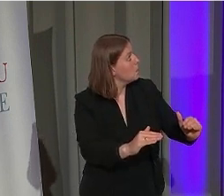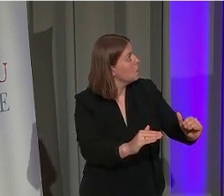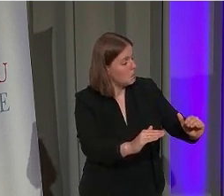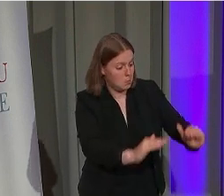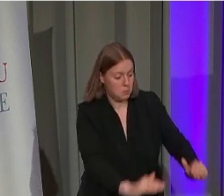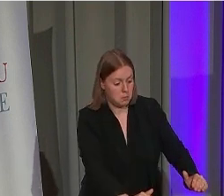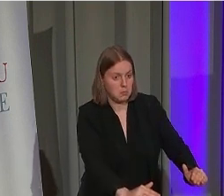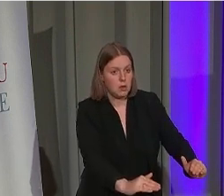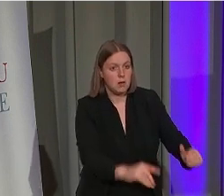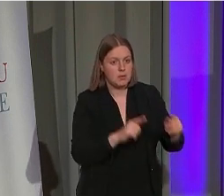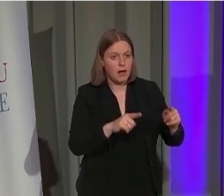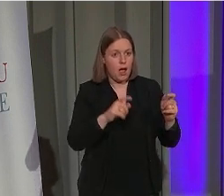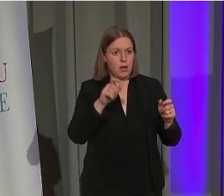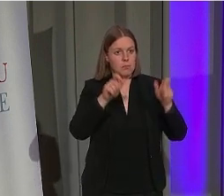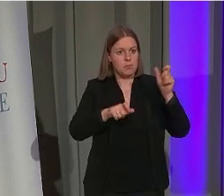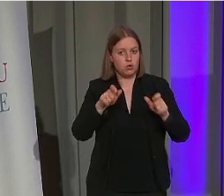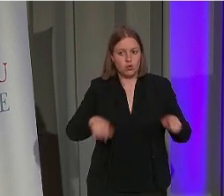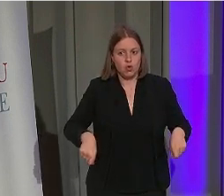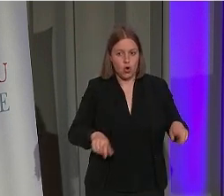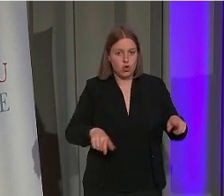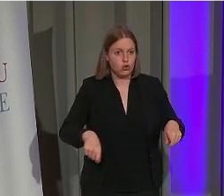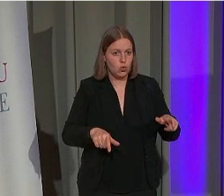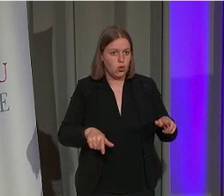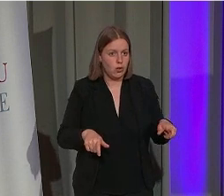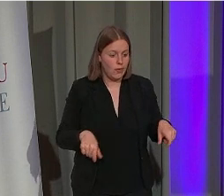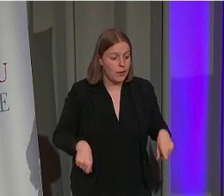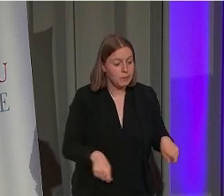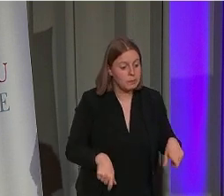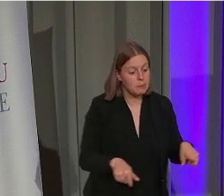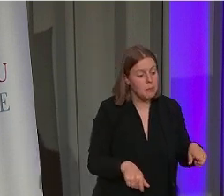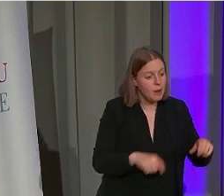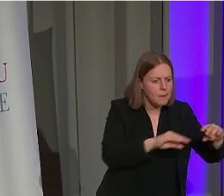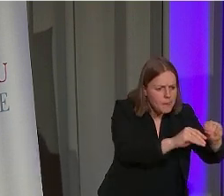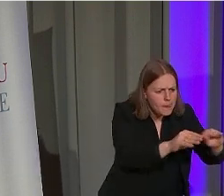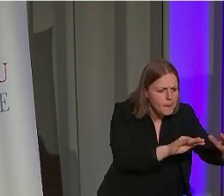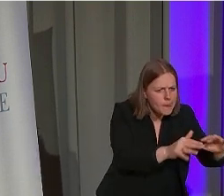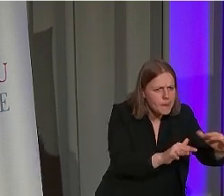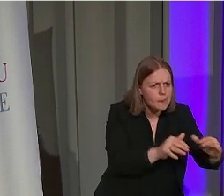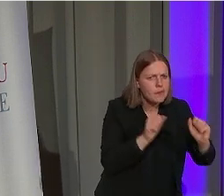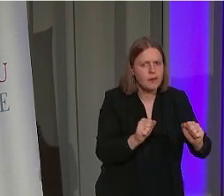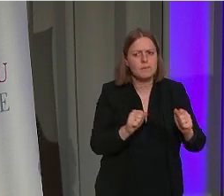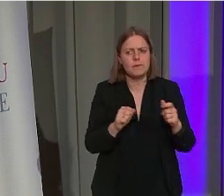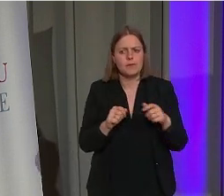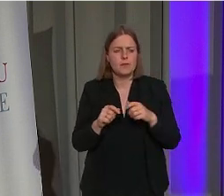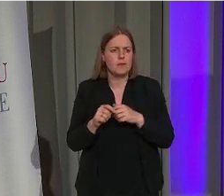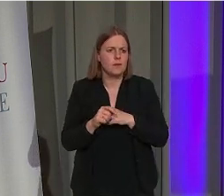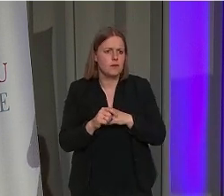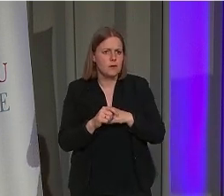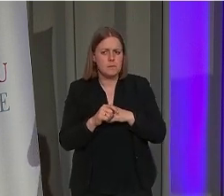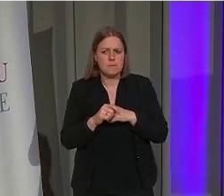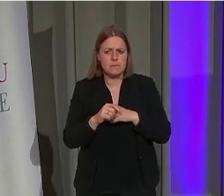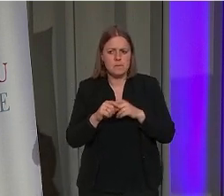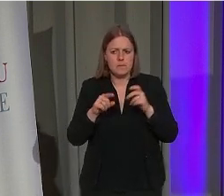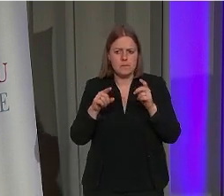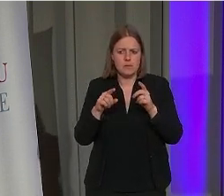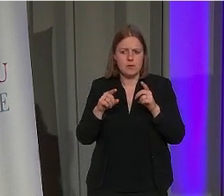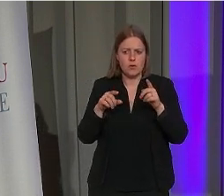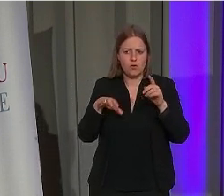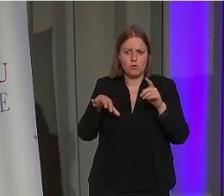heights, and they are very easily accessible for people with a mobile